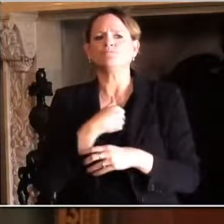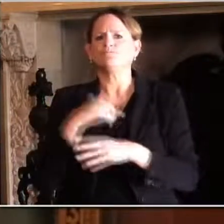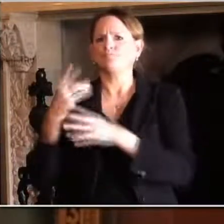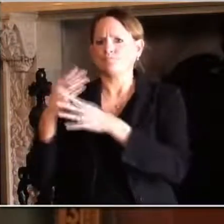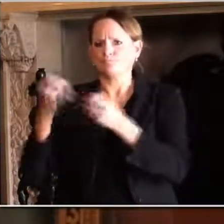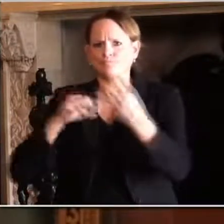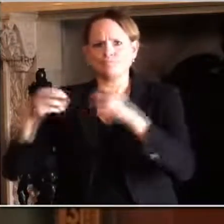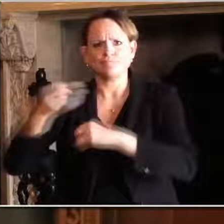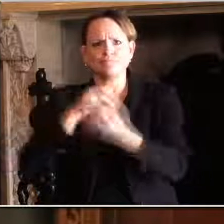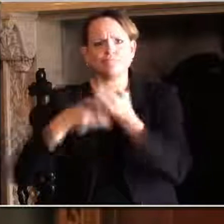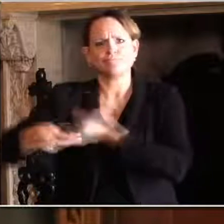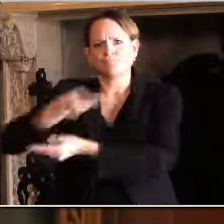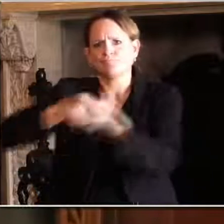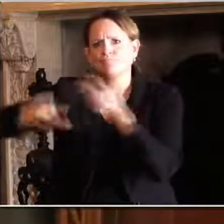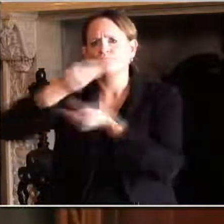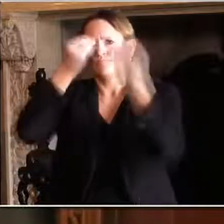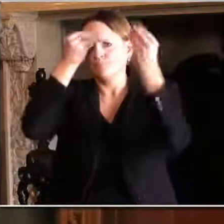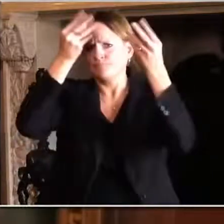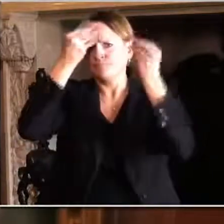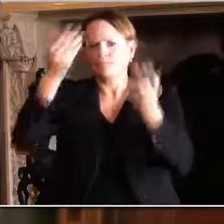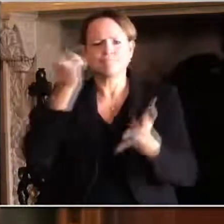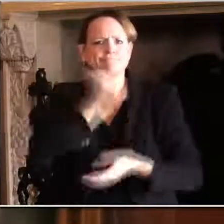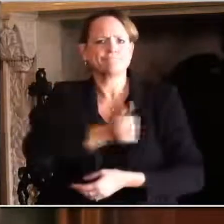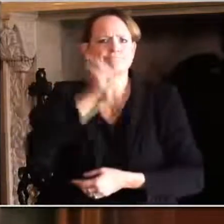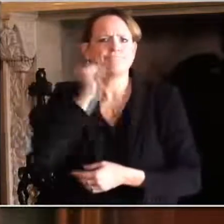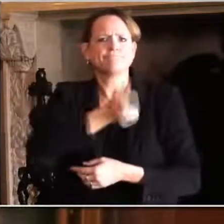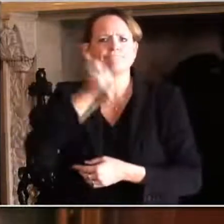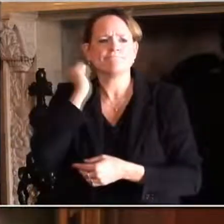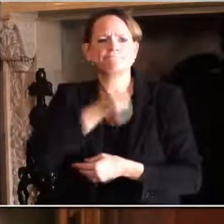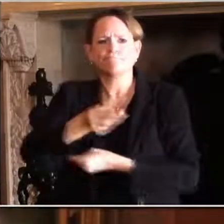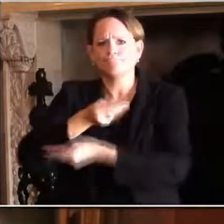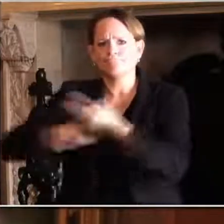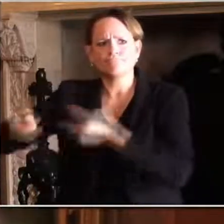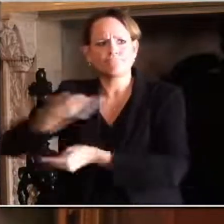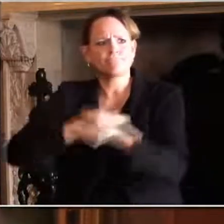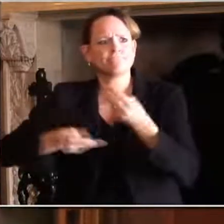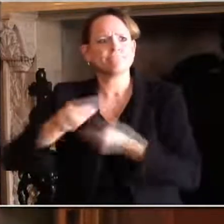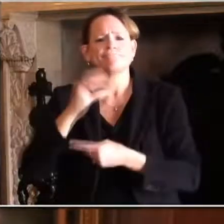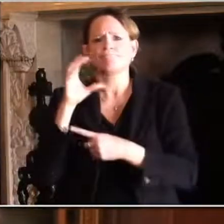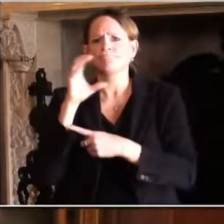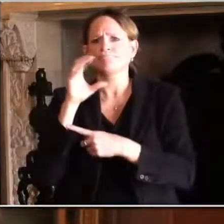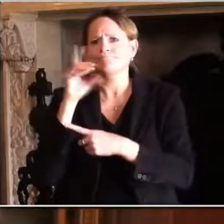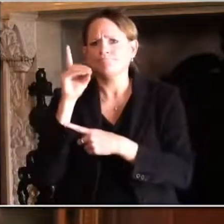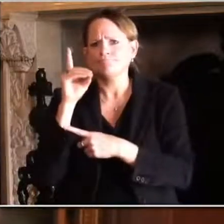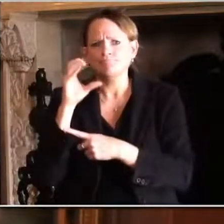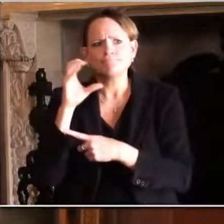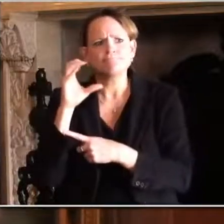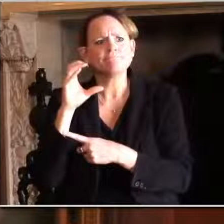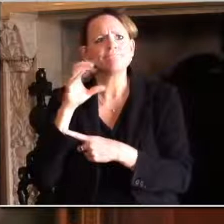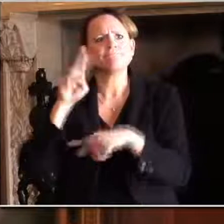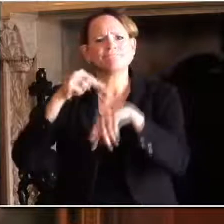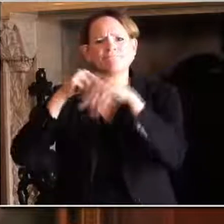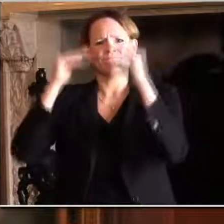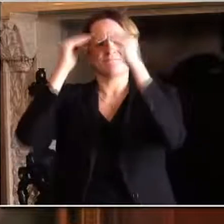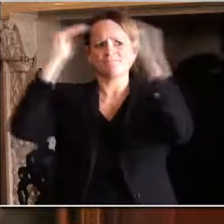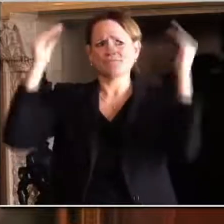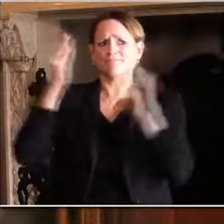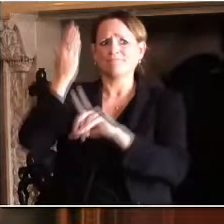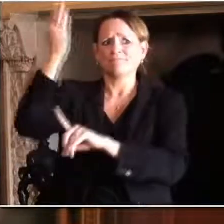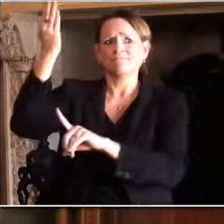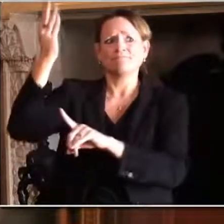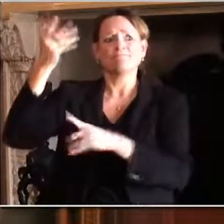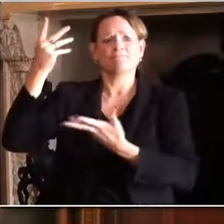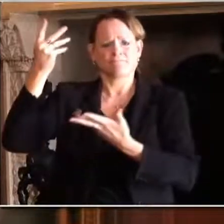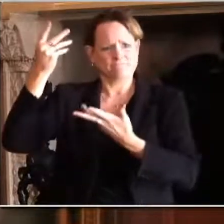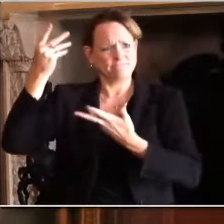any level of public health. From CDC, from doing national data, to all the other reportable conditions, we typically update those